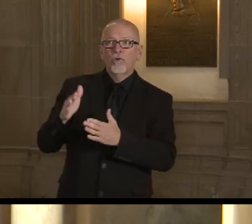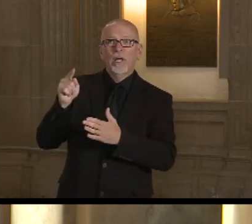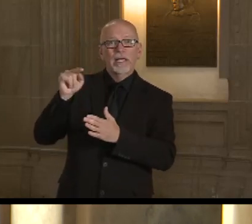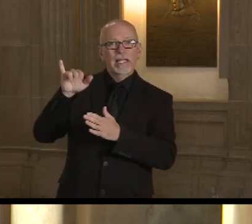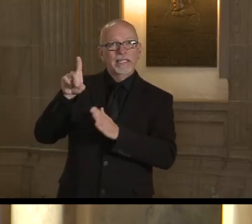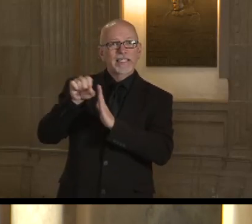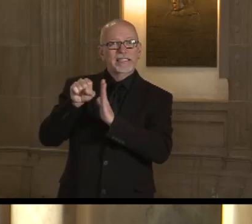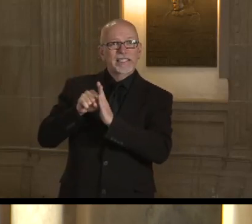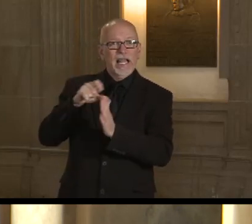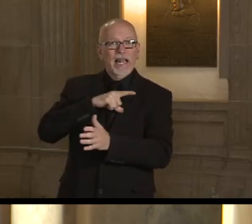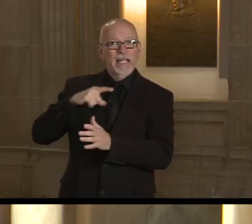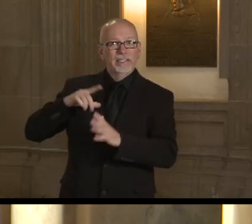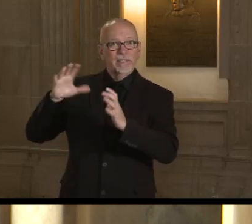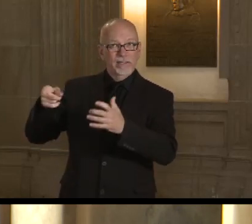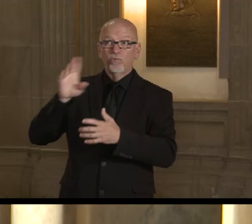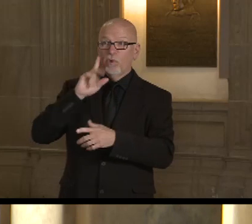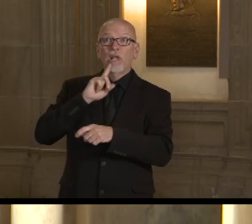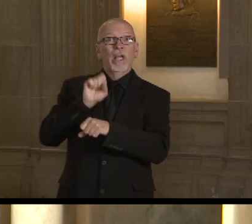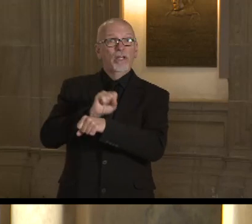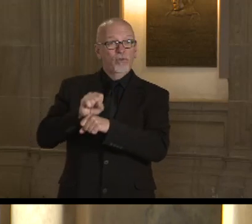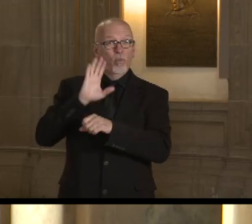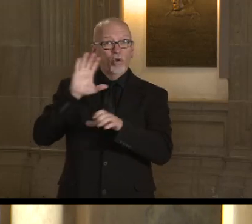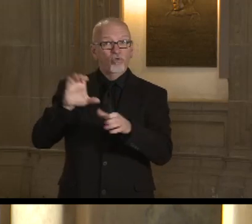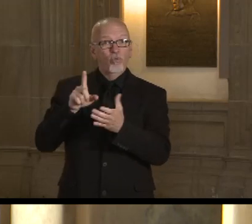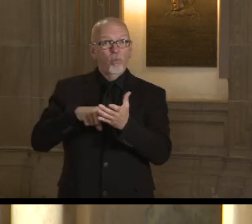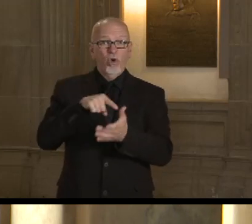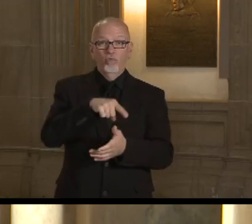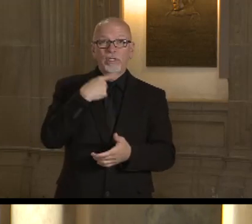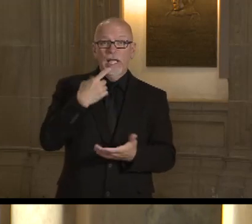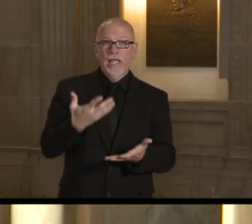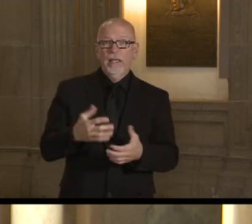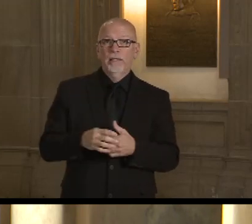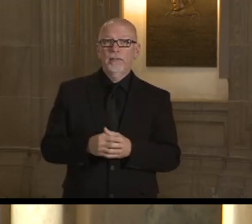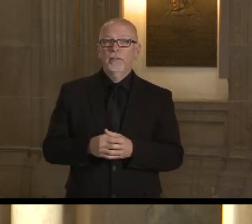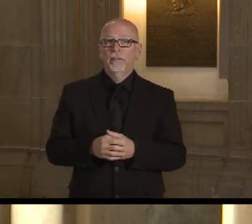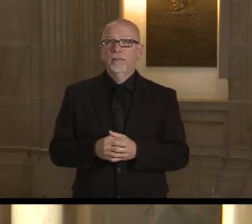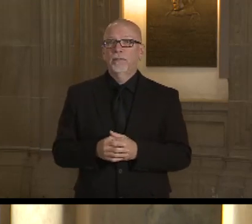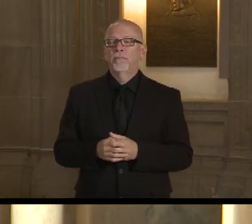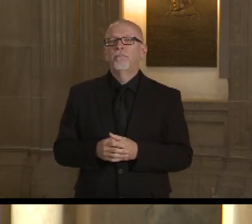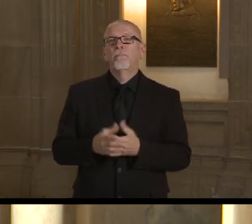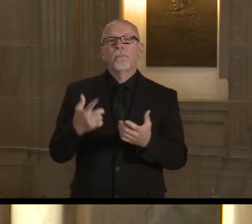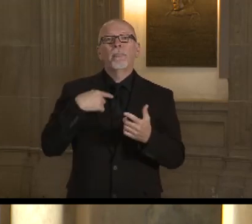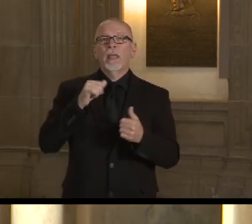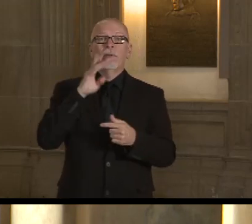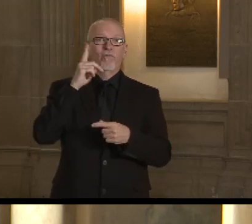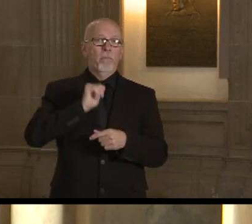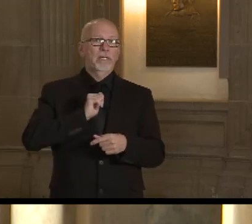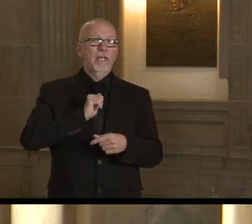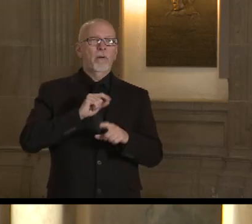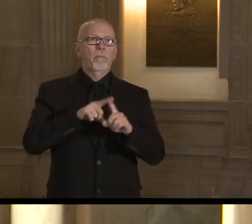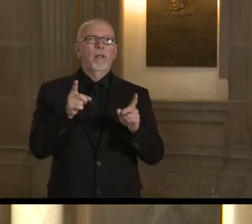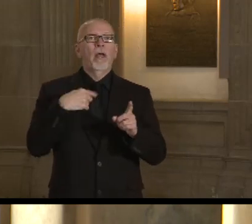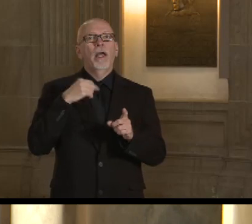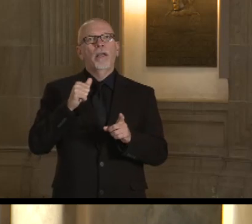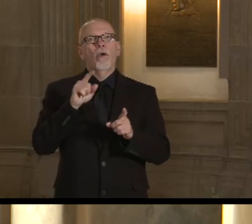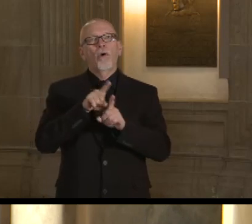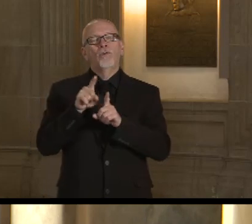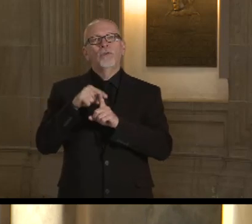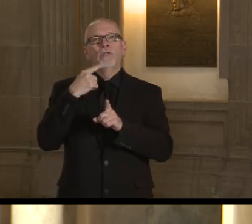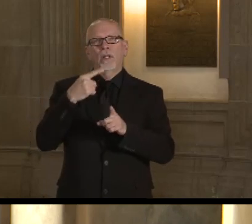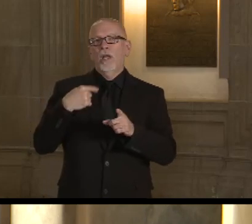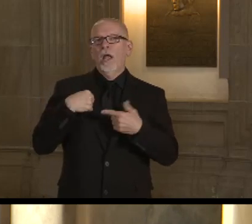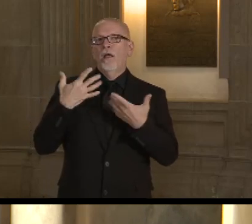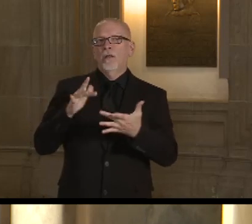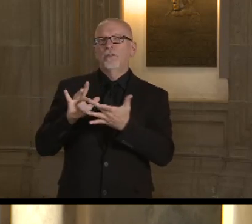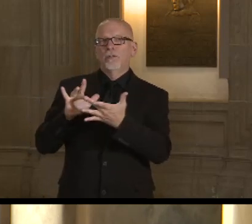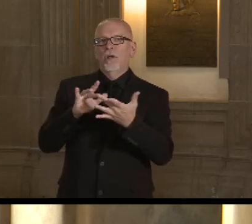Indiana State House will actually do what you say you are going to do? Well, I can speak for myself, but I can also tell you I have been in